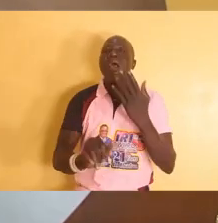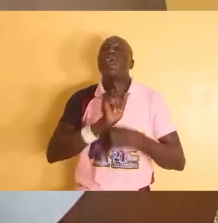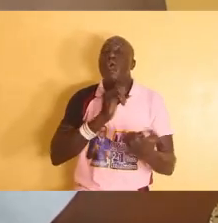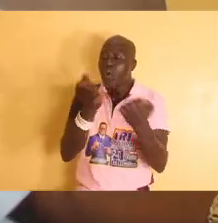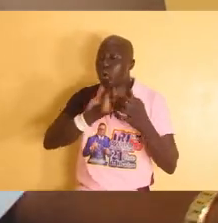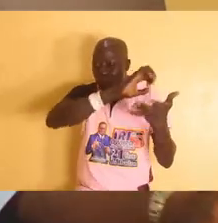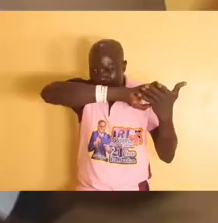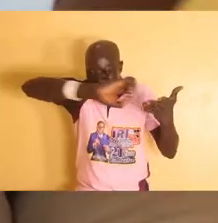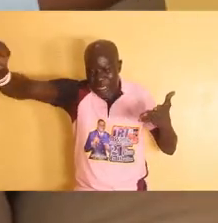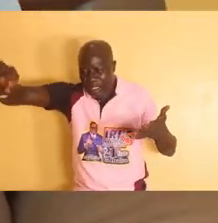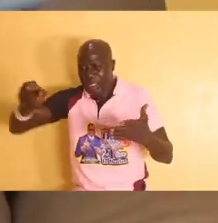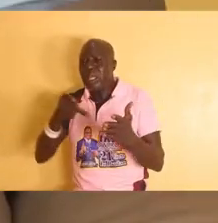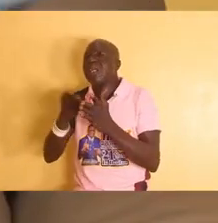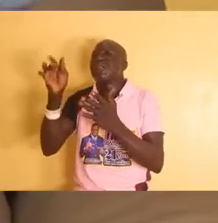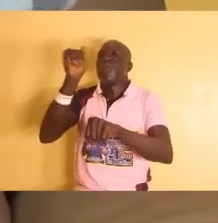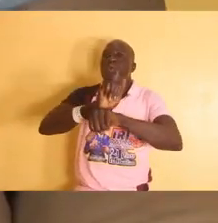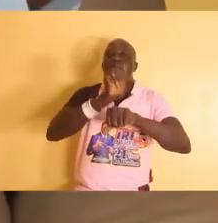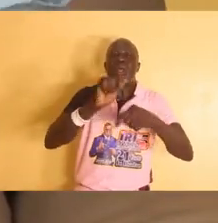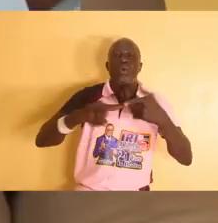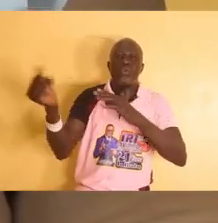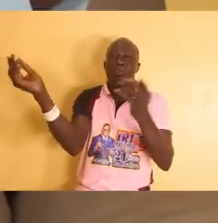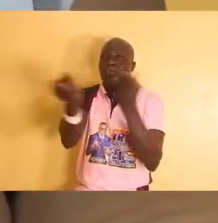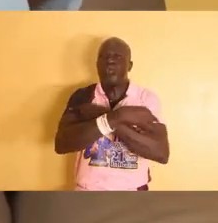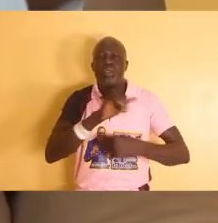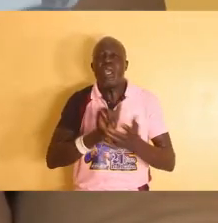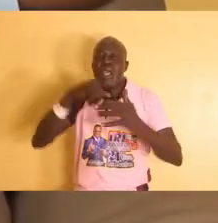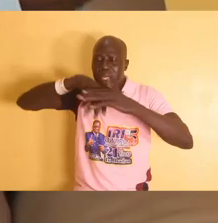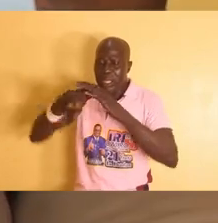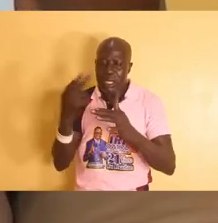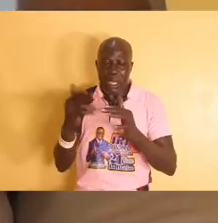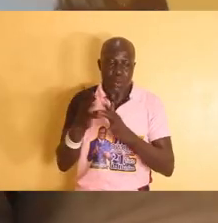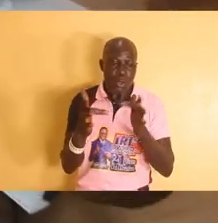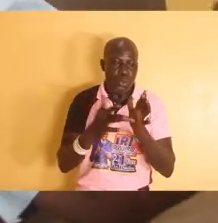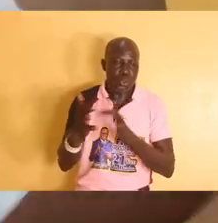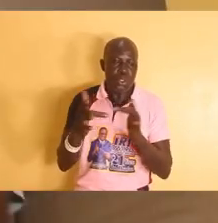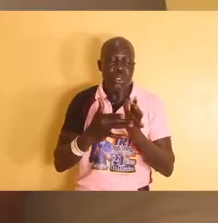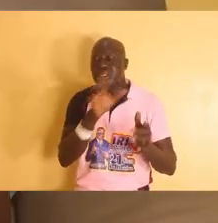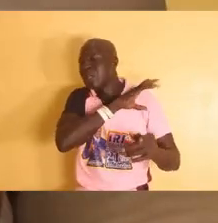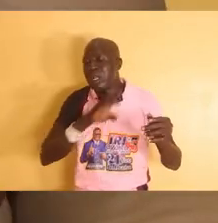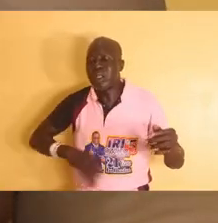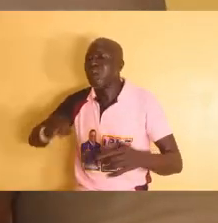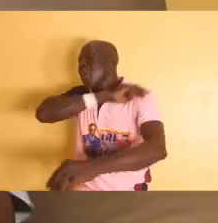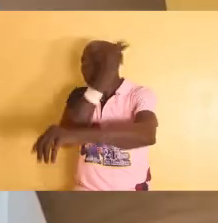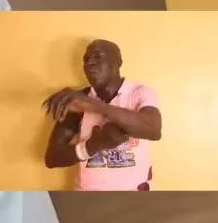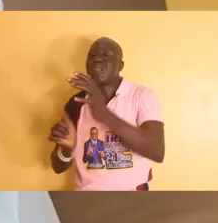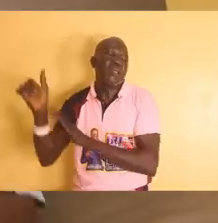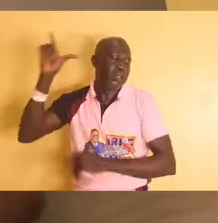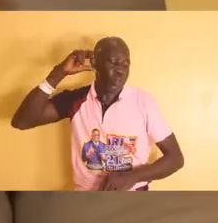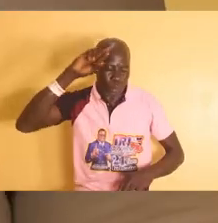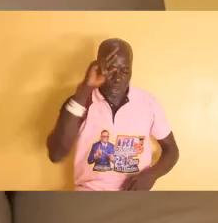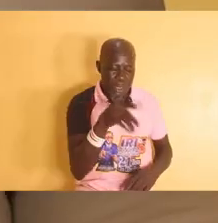mú àmì yẹn kúrò. You want to take away the man. Iṣẹ́ ta fẹ́ ṣe lóru mi. That's what we want to do today. Era gbogbo mọ̀tẹ́gẹ́. Àsoko bá lè dáná pa. Ẹ gbọ́ mi